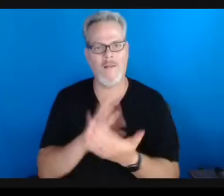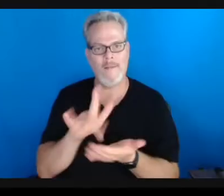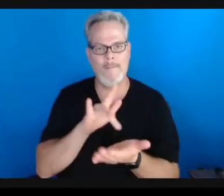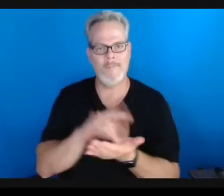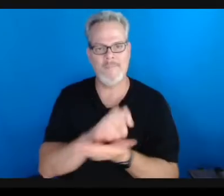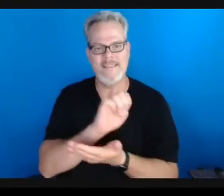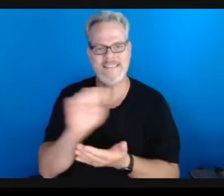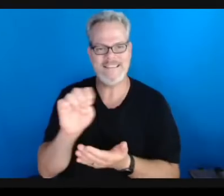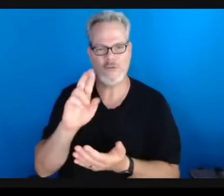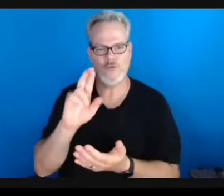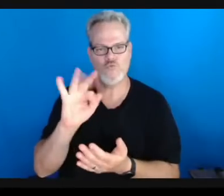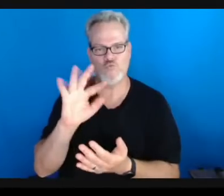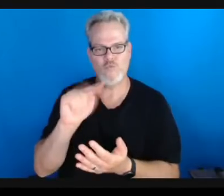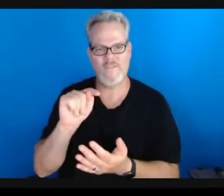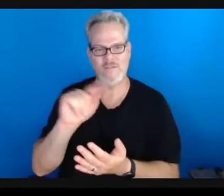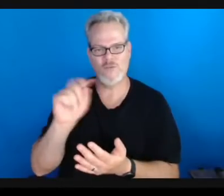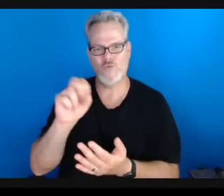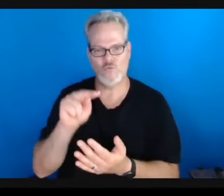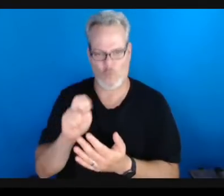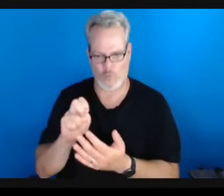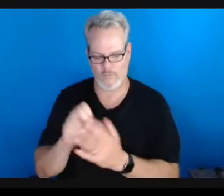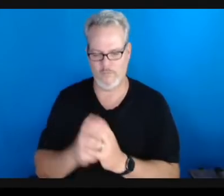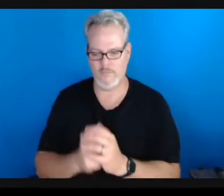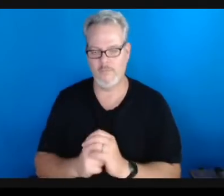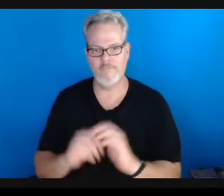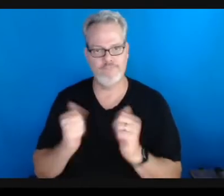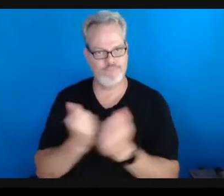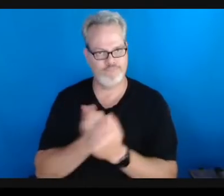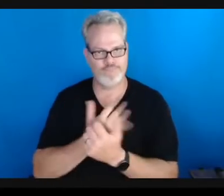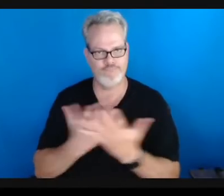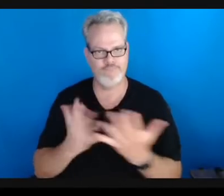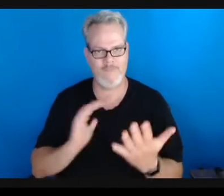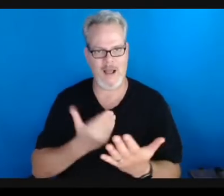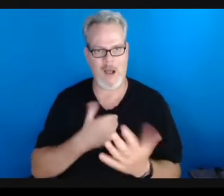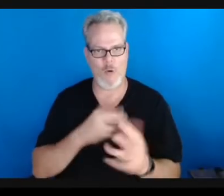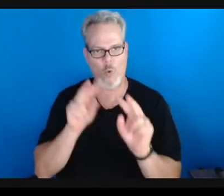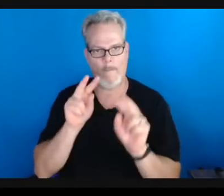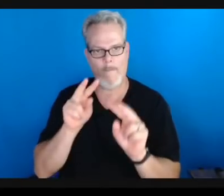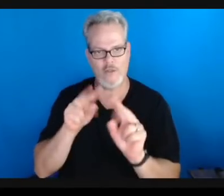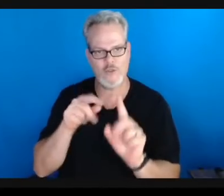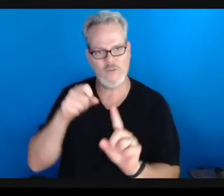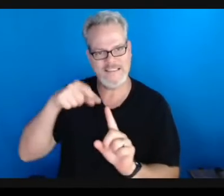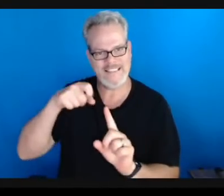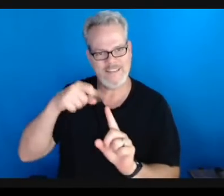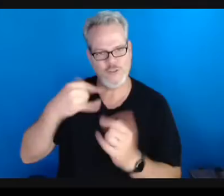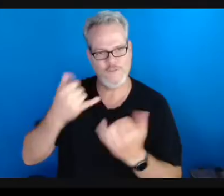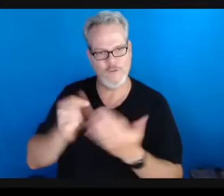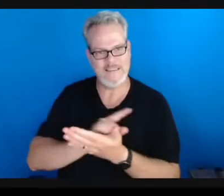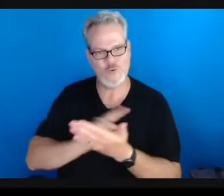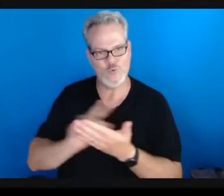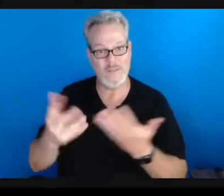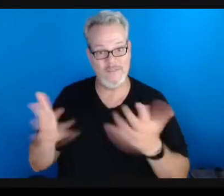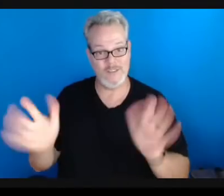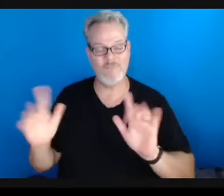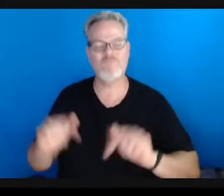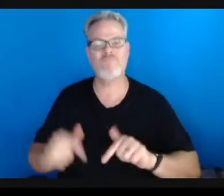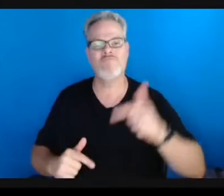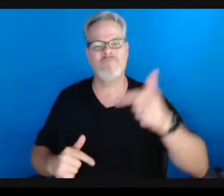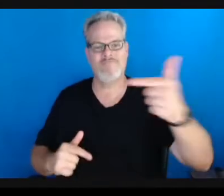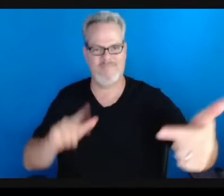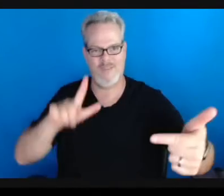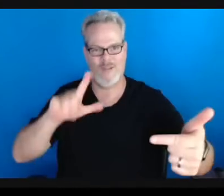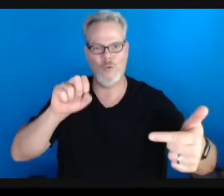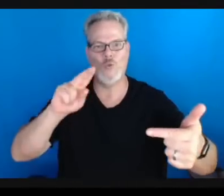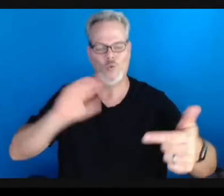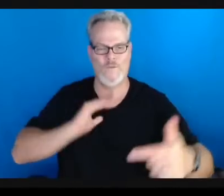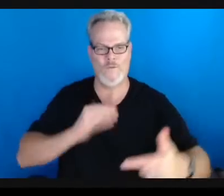So those are our monitoring signals here for this week. And with that, I'll pass it to Lou to do our community corner.